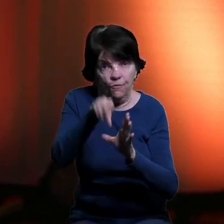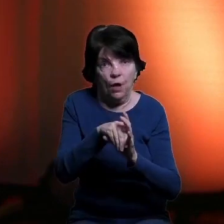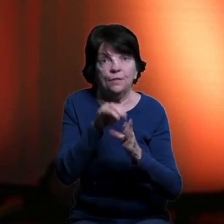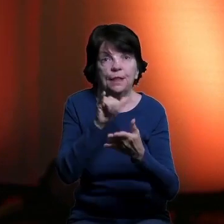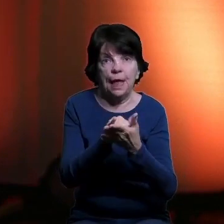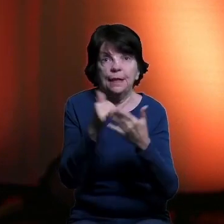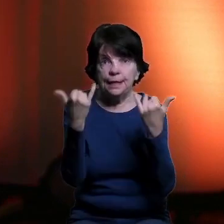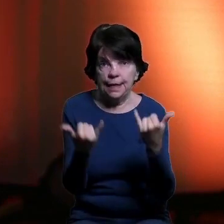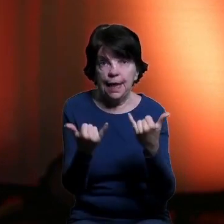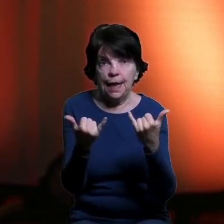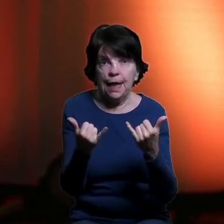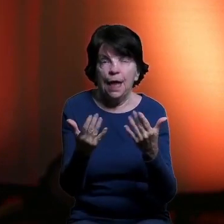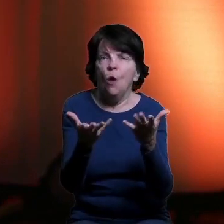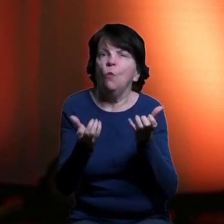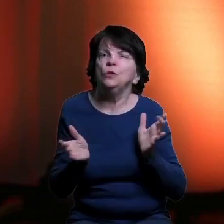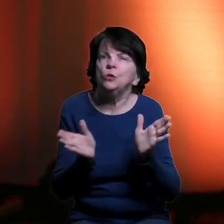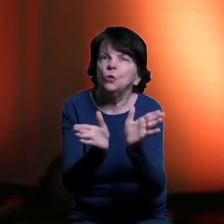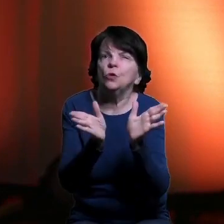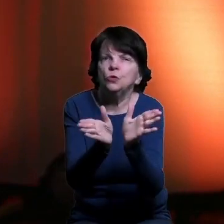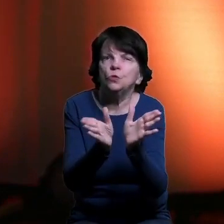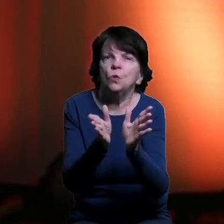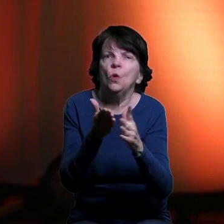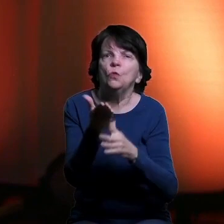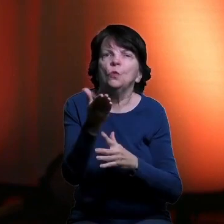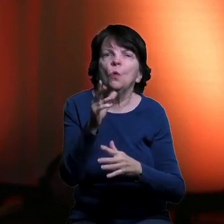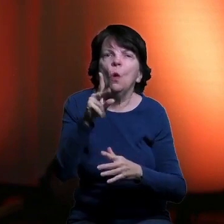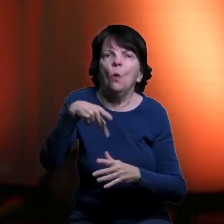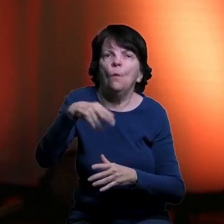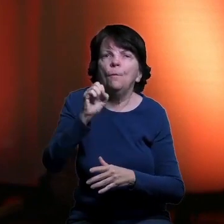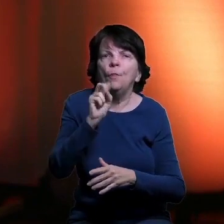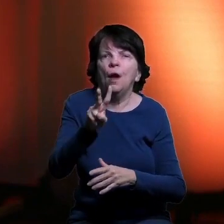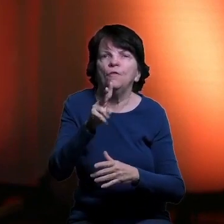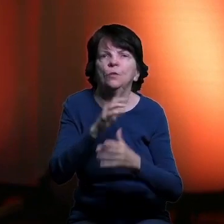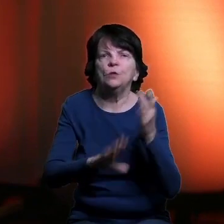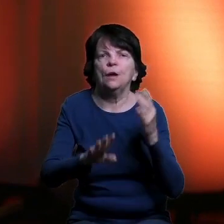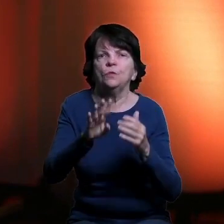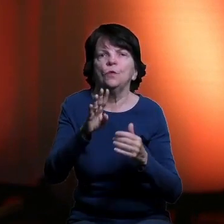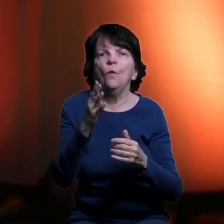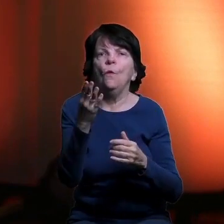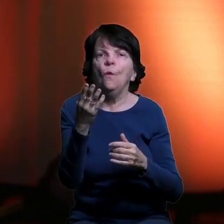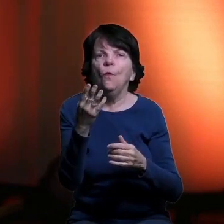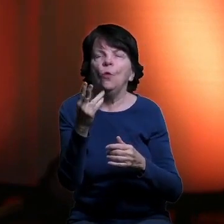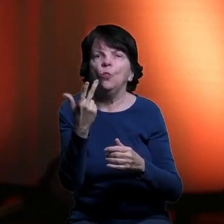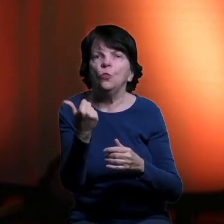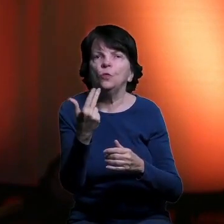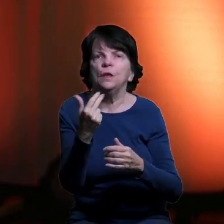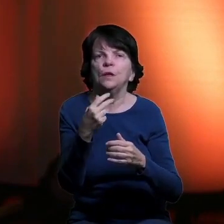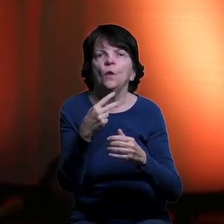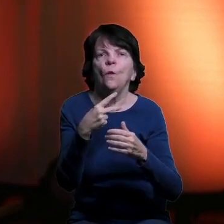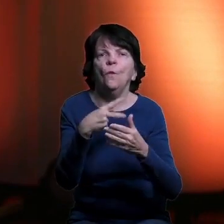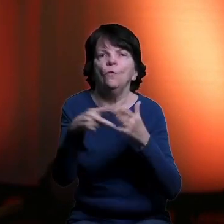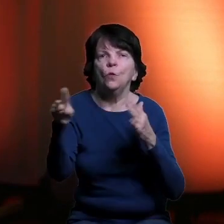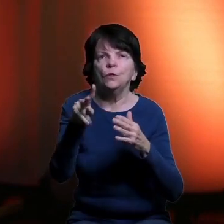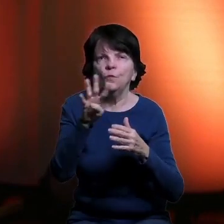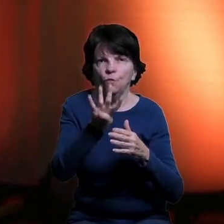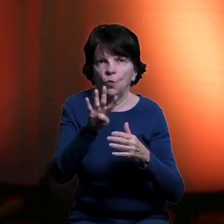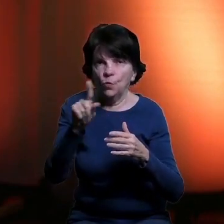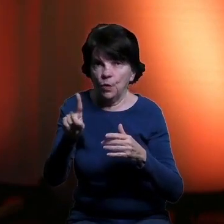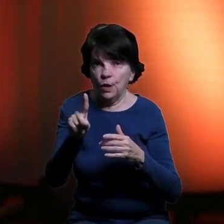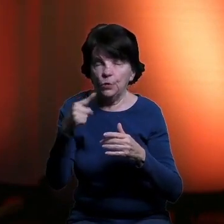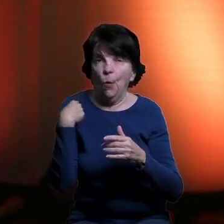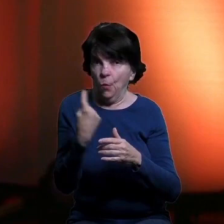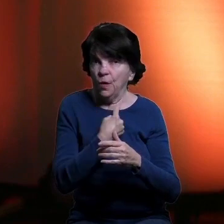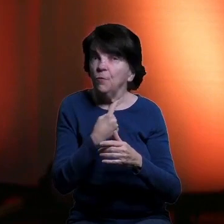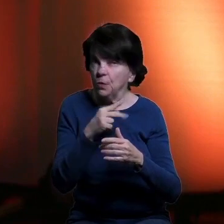want to encourage you through Proverbs chapter 14, verse 31, as we've been reading through our Proverbs